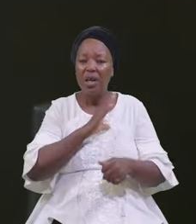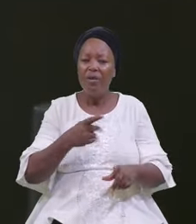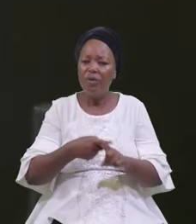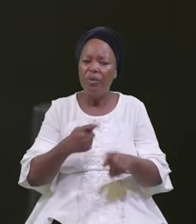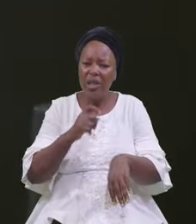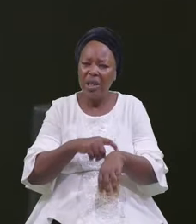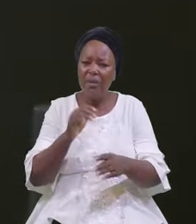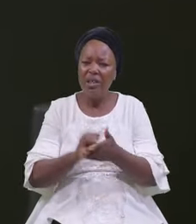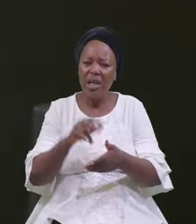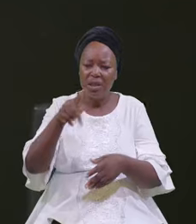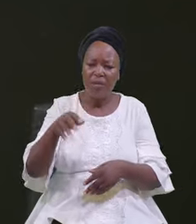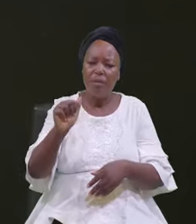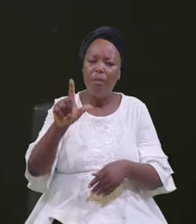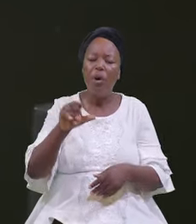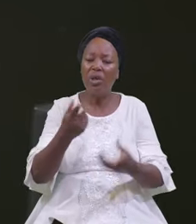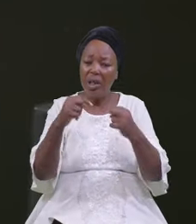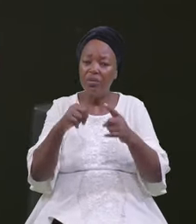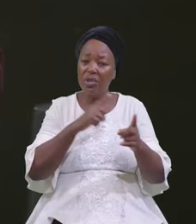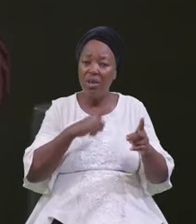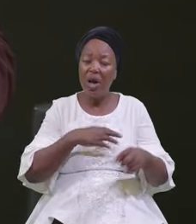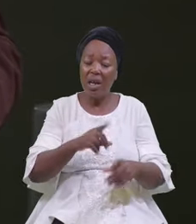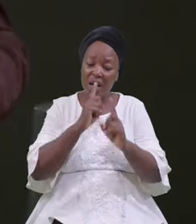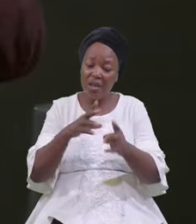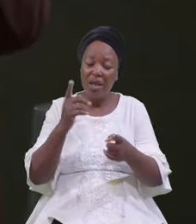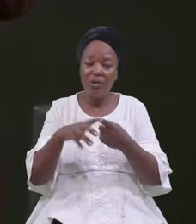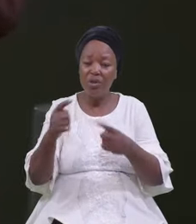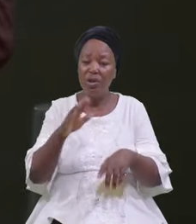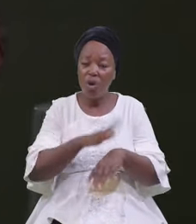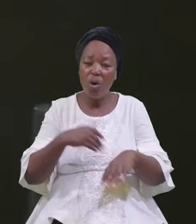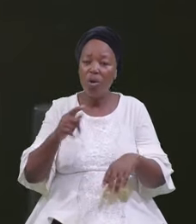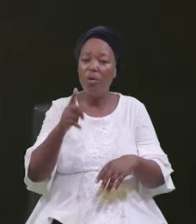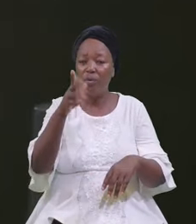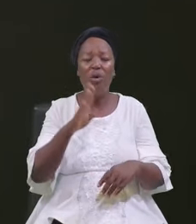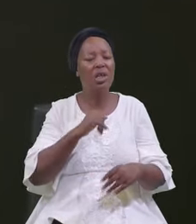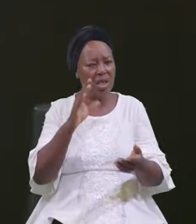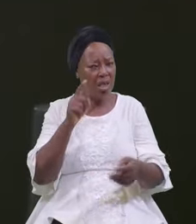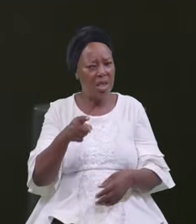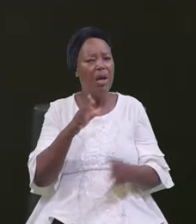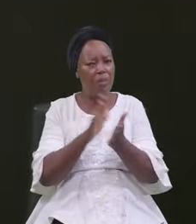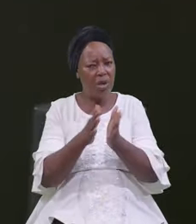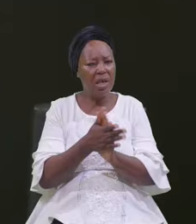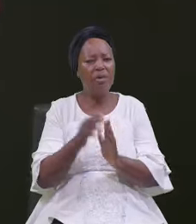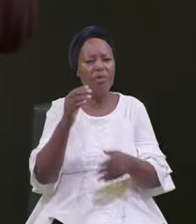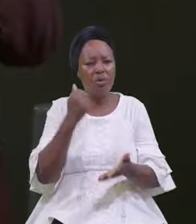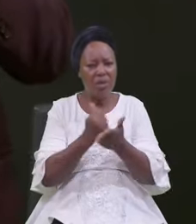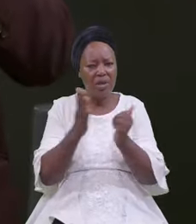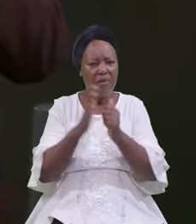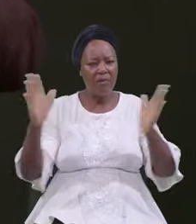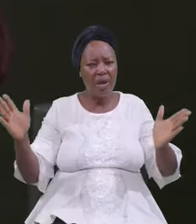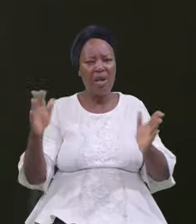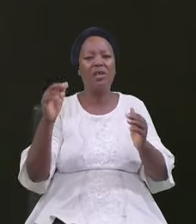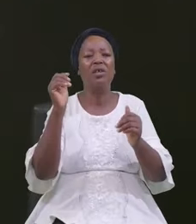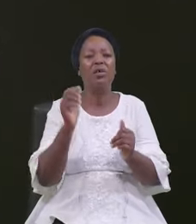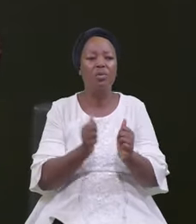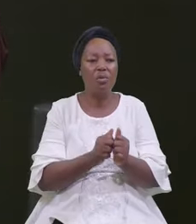to the Lord and he responded to the call of God, he became crucified with Christ. And not only at